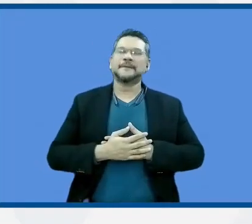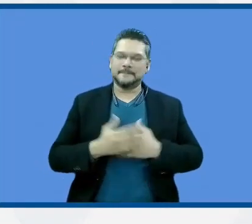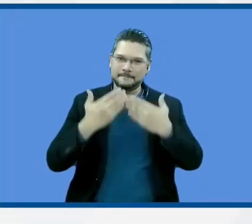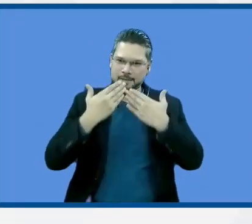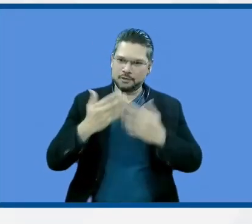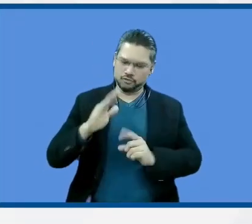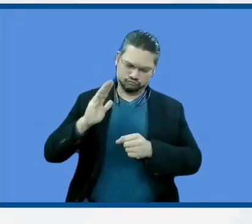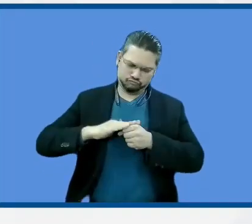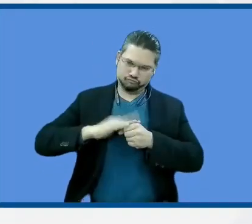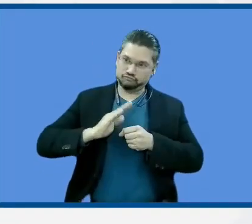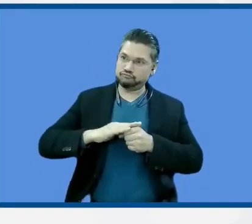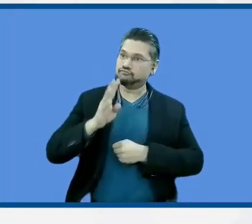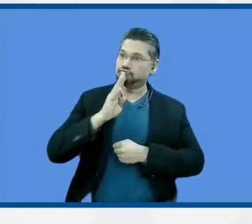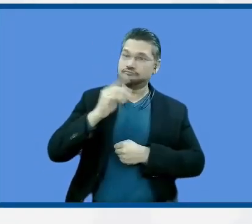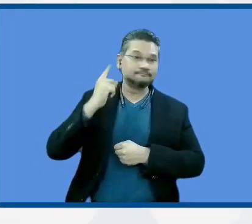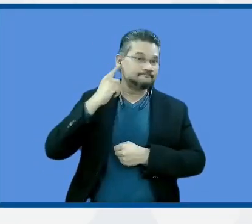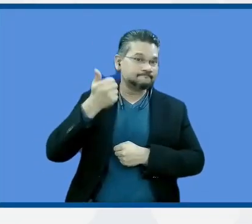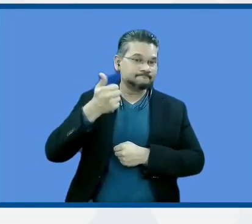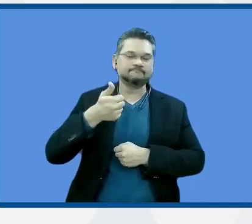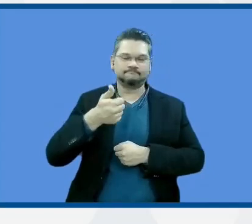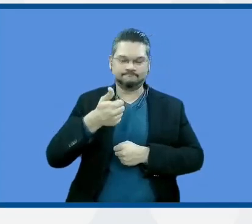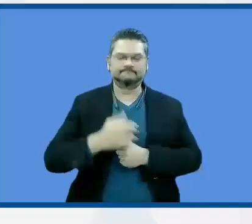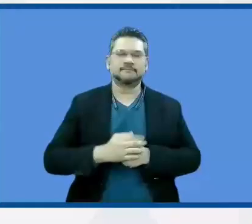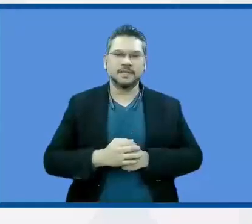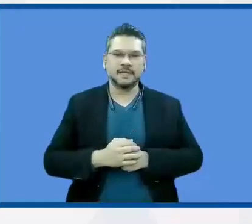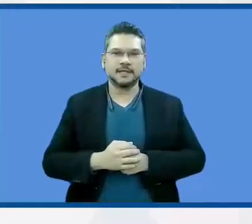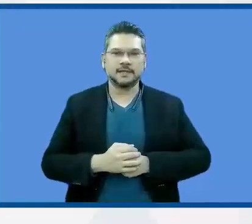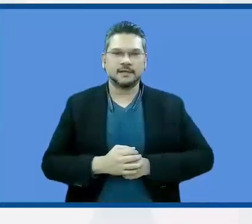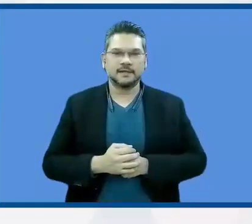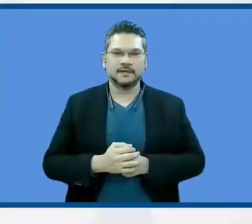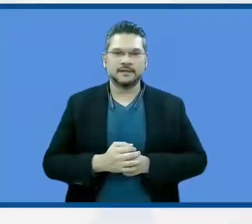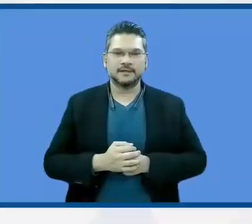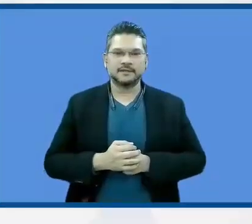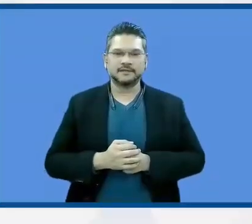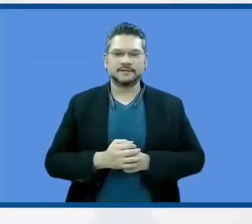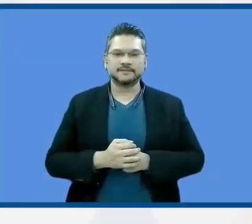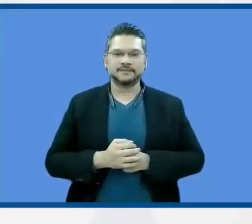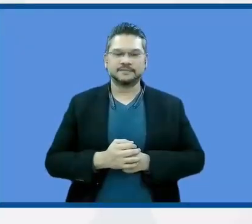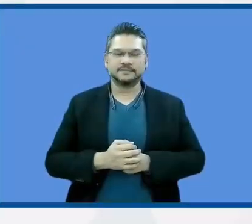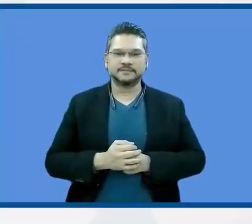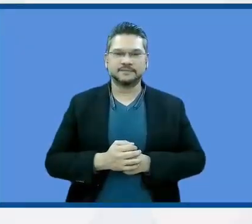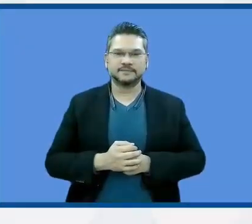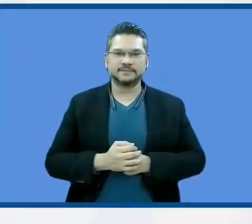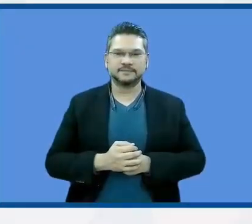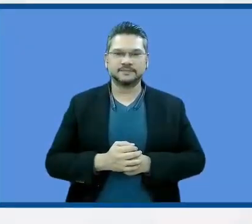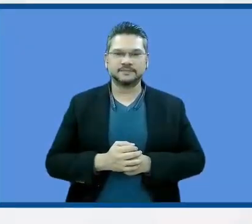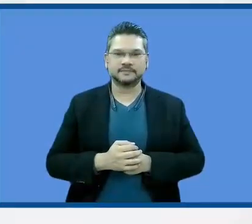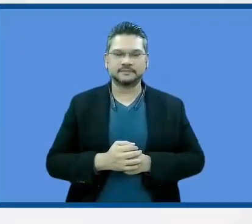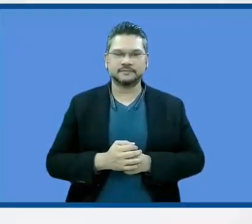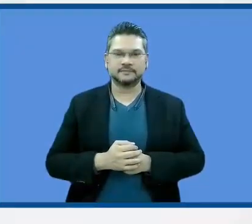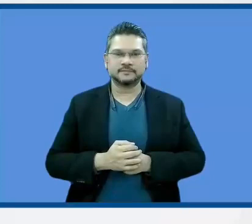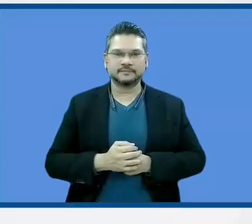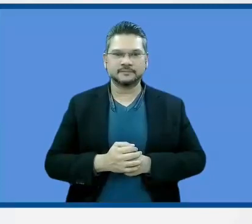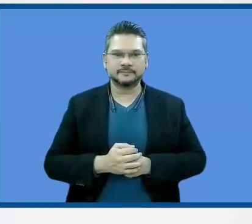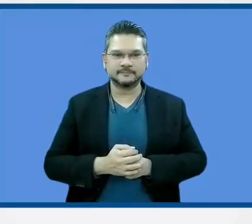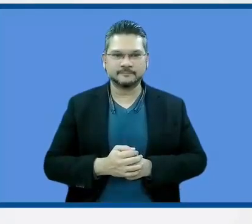Yeah. Gracias. Funciona esto. Well, it's an honor for me to be speaking here, and I'm very. Es un honor para mí. Me